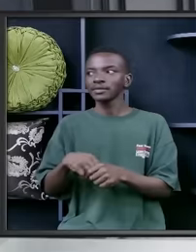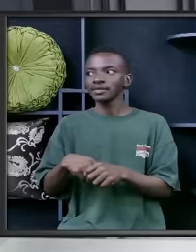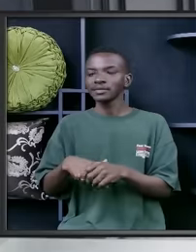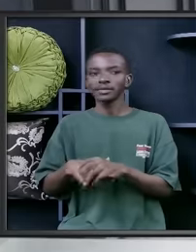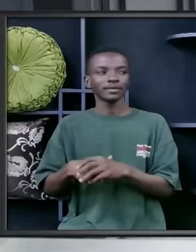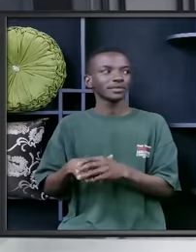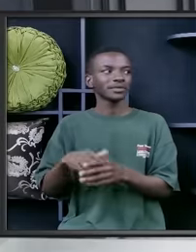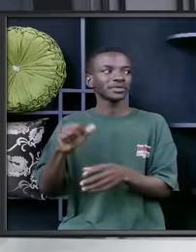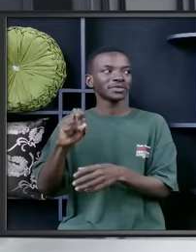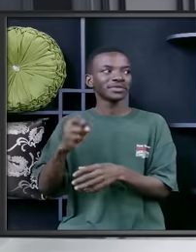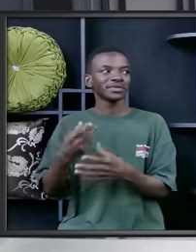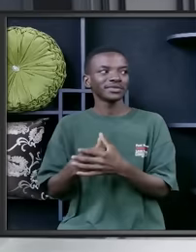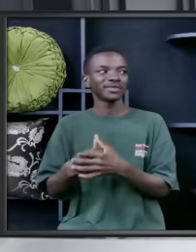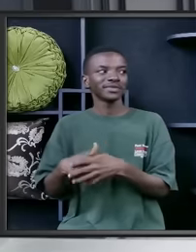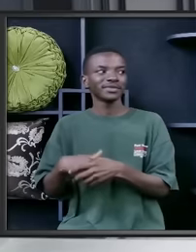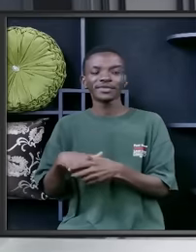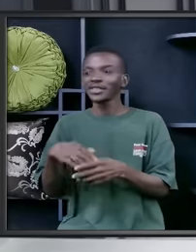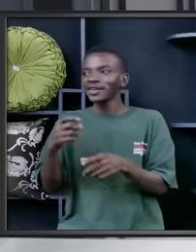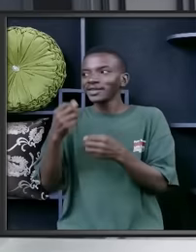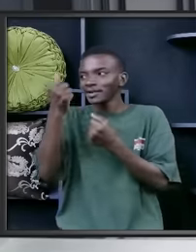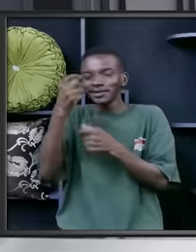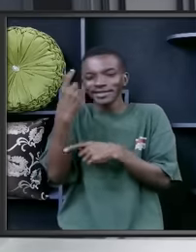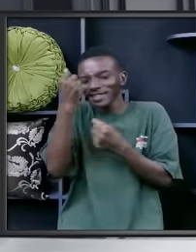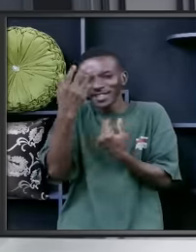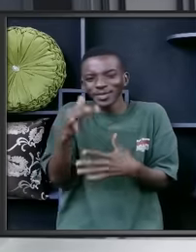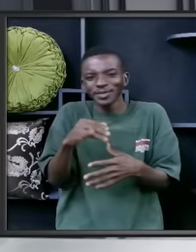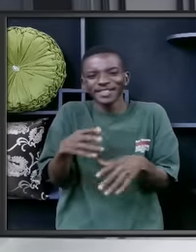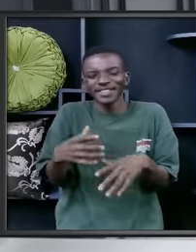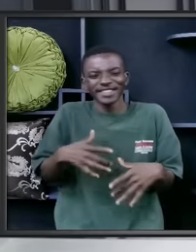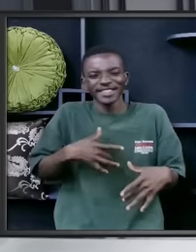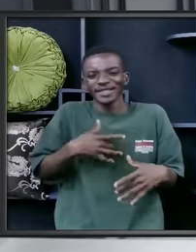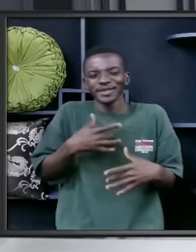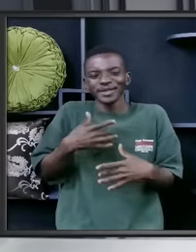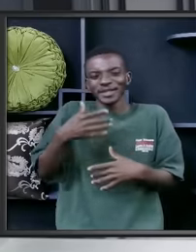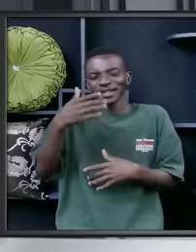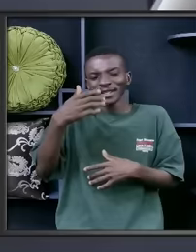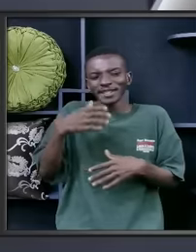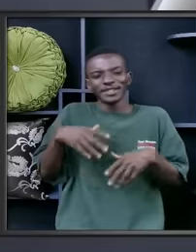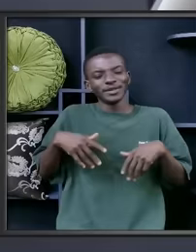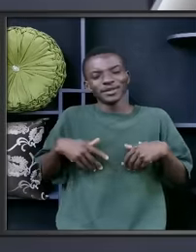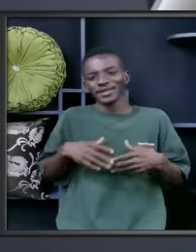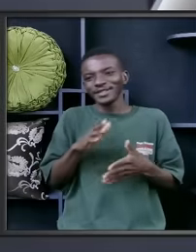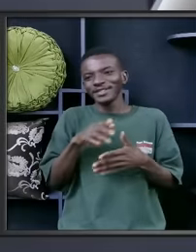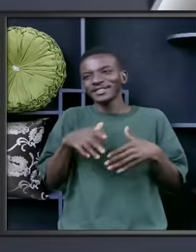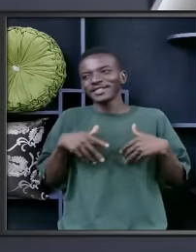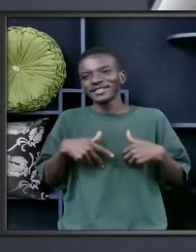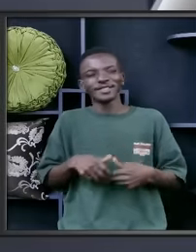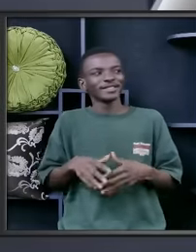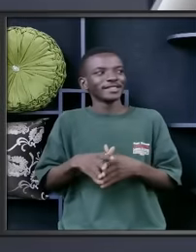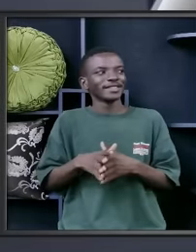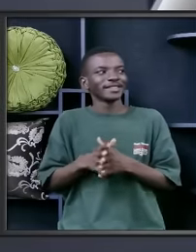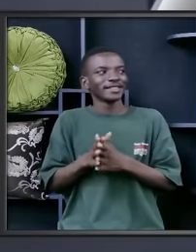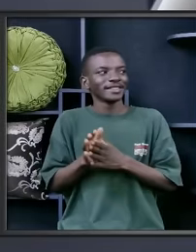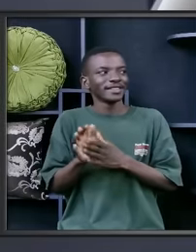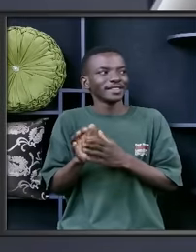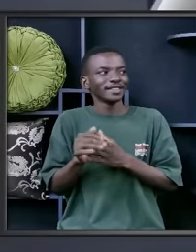Sir. So even Aisha, you can see announcement where she won't make her morale don't dey low. Yes, sir. I go yes, suggest sir. Make true, we